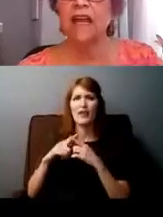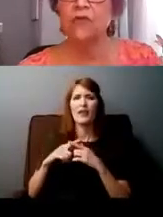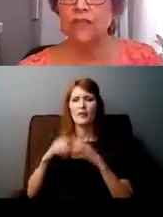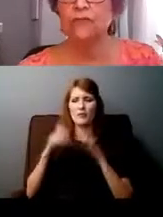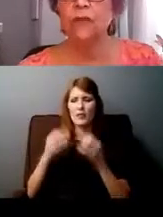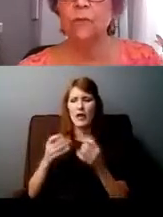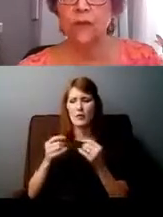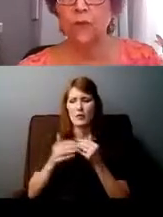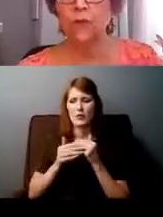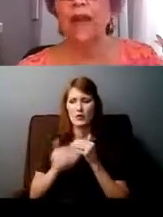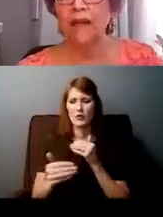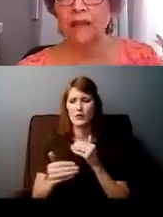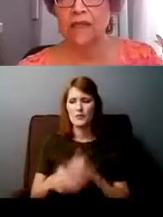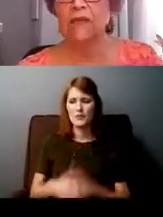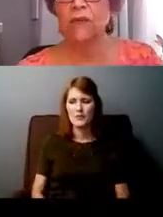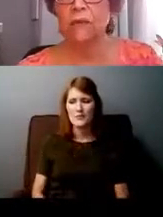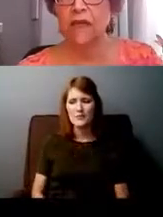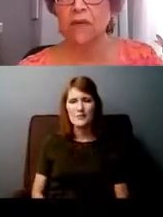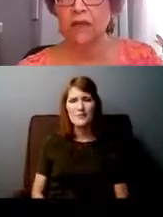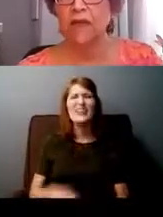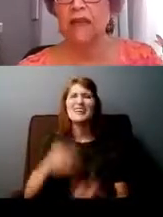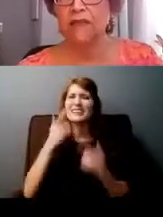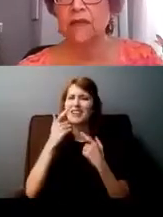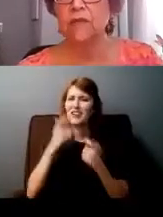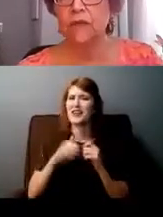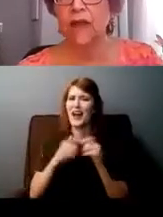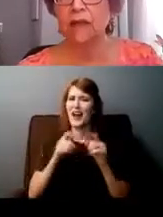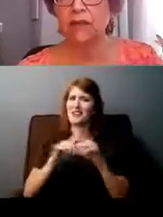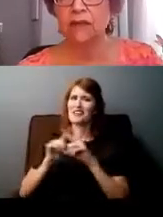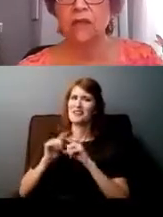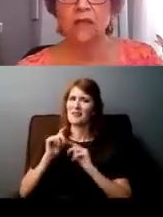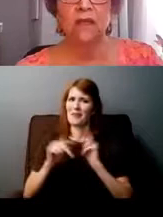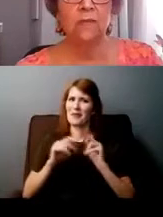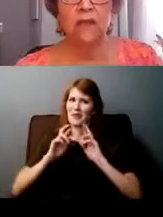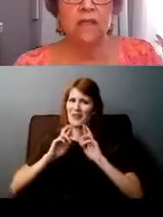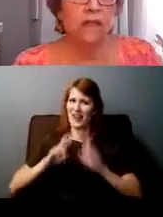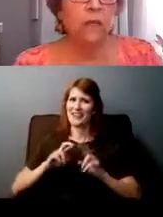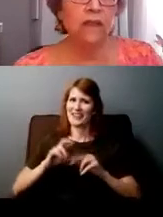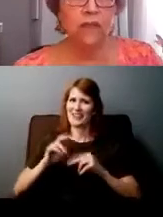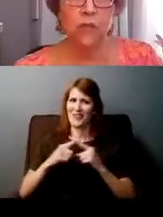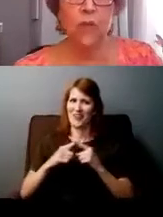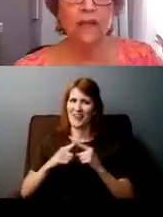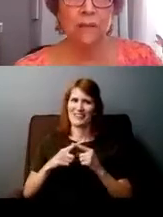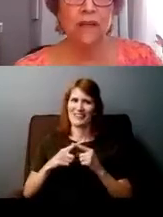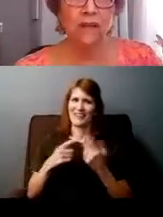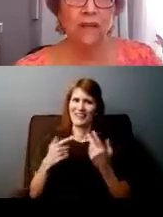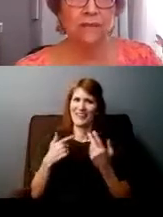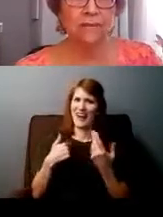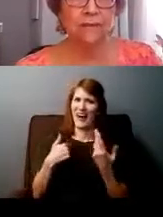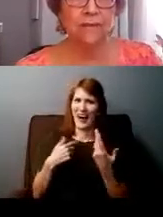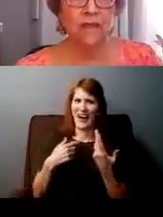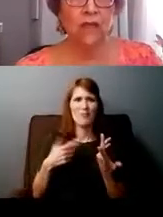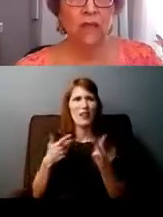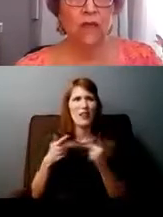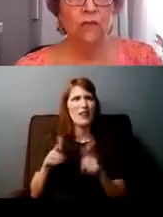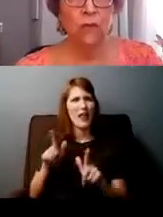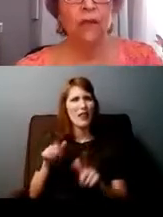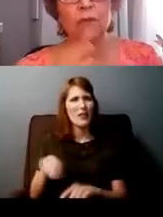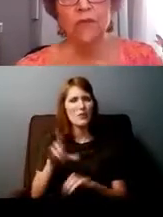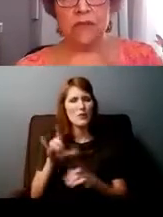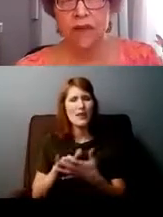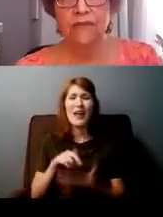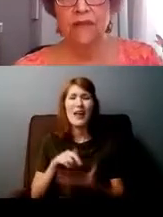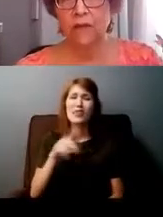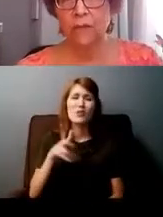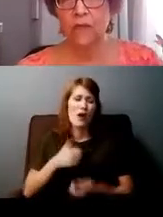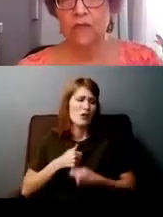interesting how different people reacted to me when I let them do that, because they really just wanted to be heard. Try to